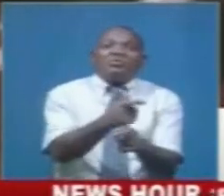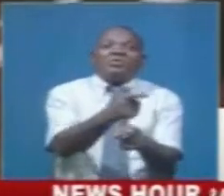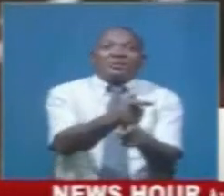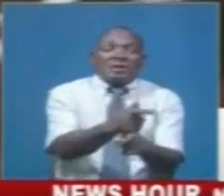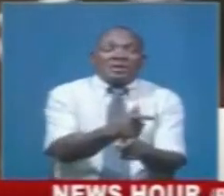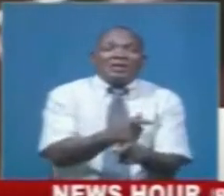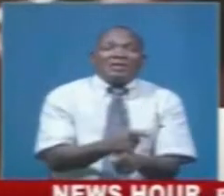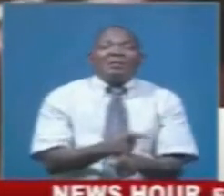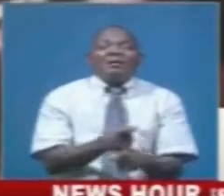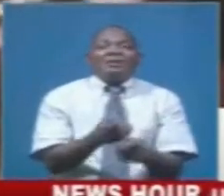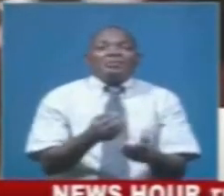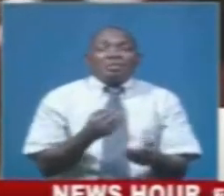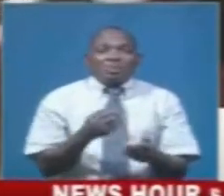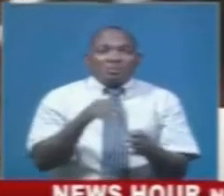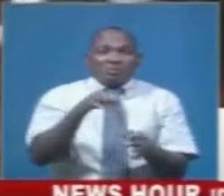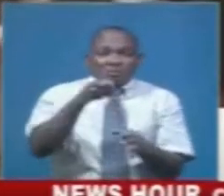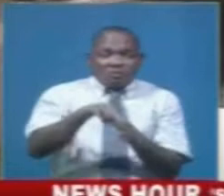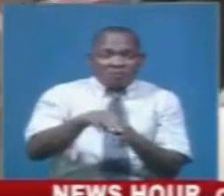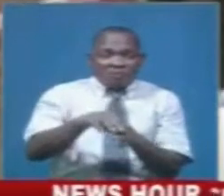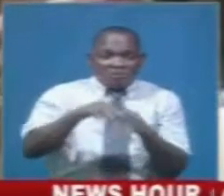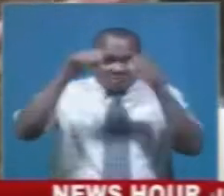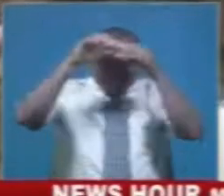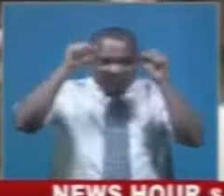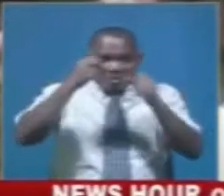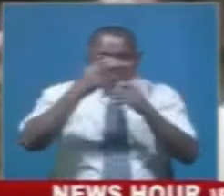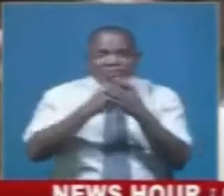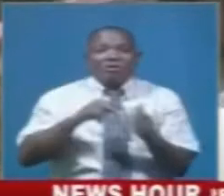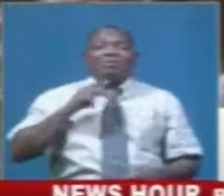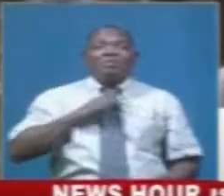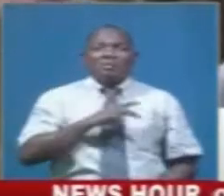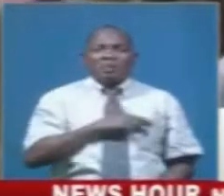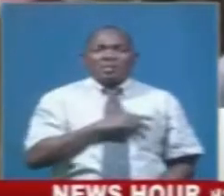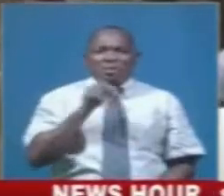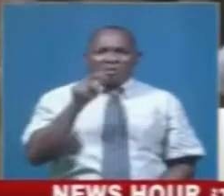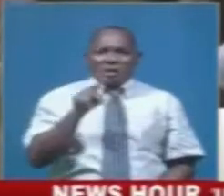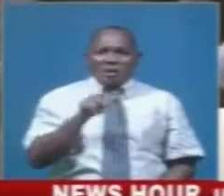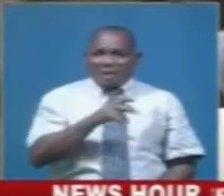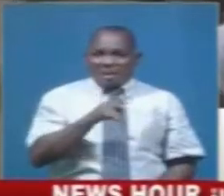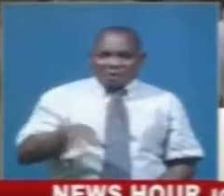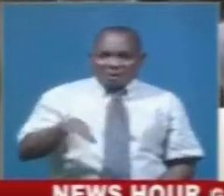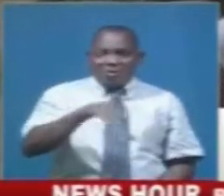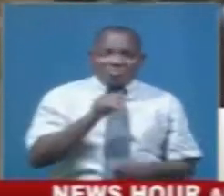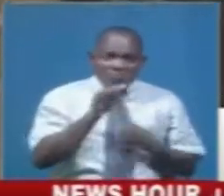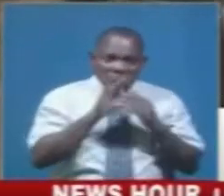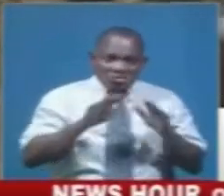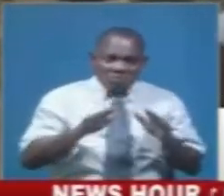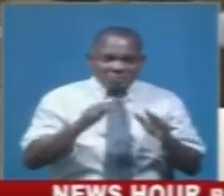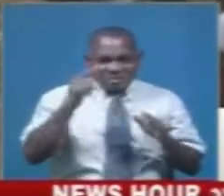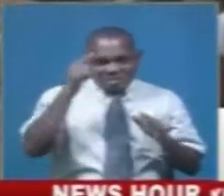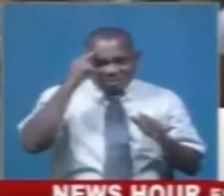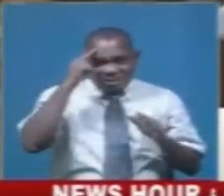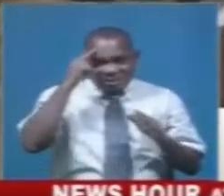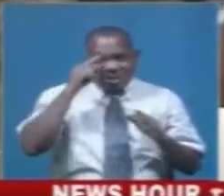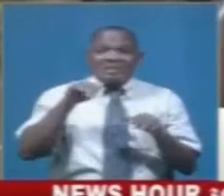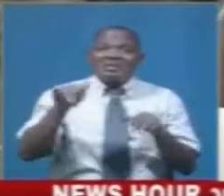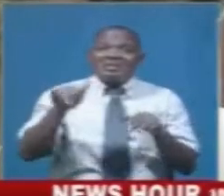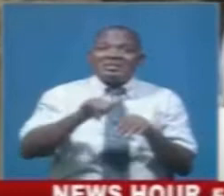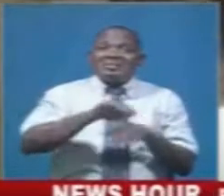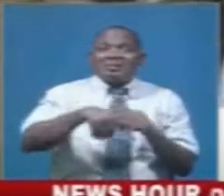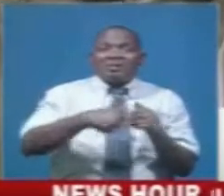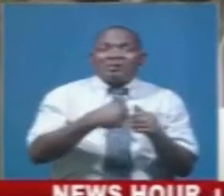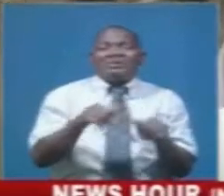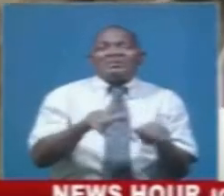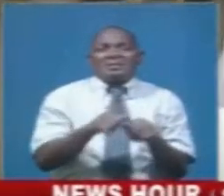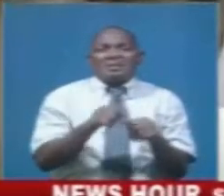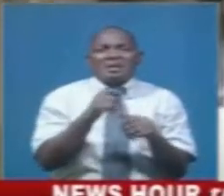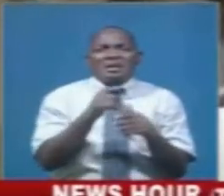presidential, then I did the parliamentary, okay, and I'm done. Okay. Here seems to be very calm, and we are hoping that it will replicate almost all the polling stations. What can